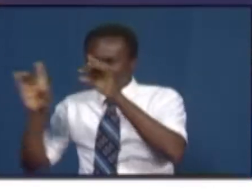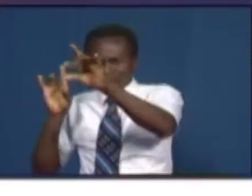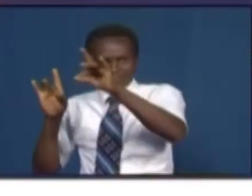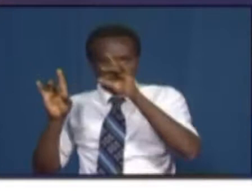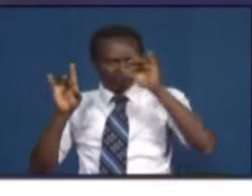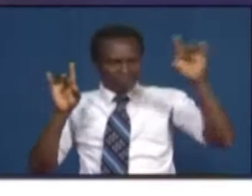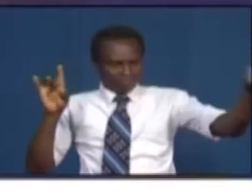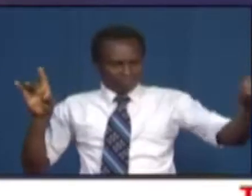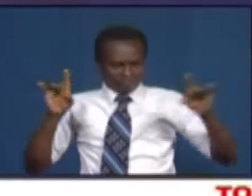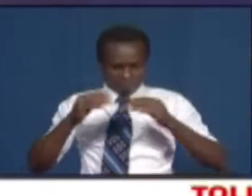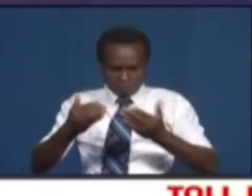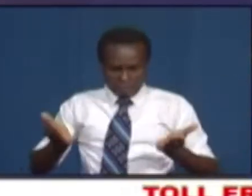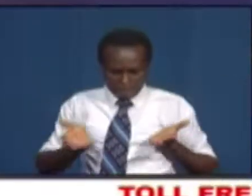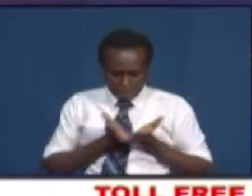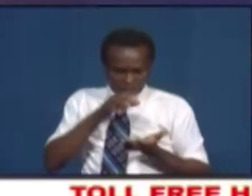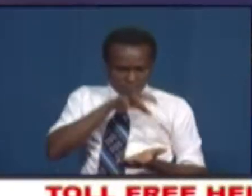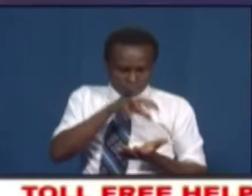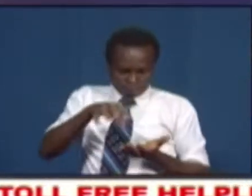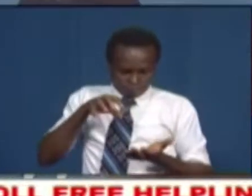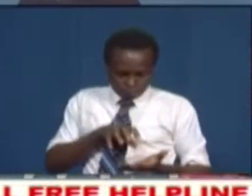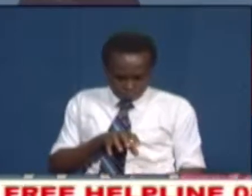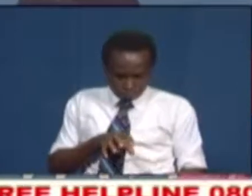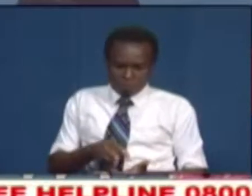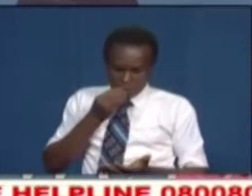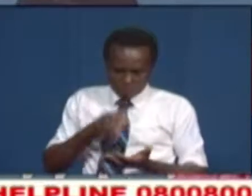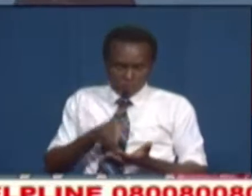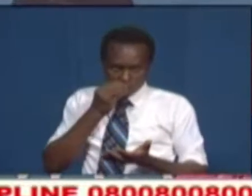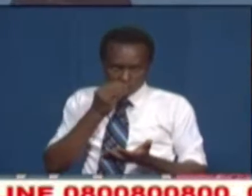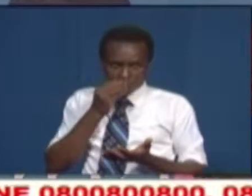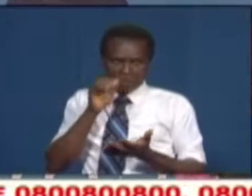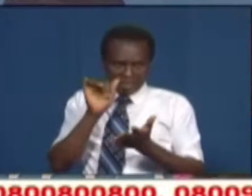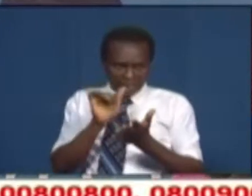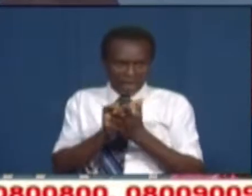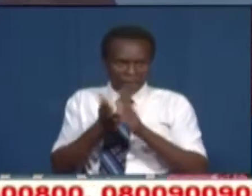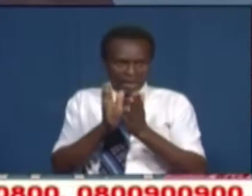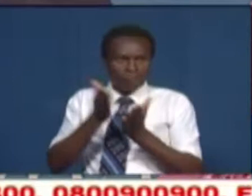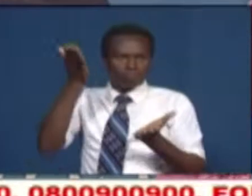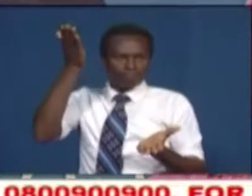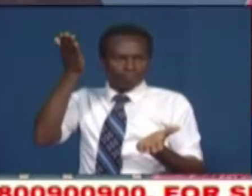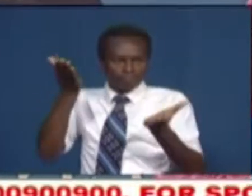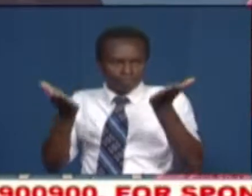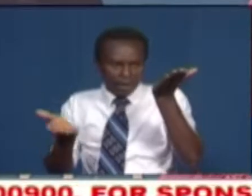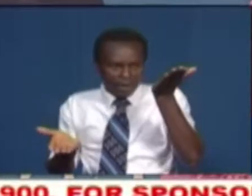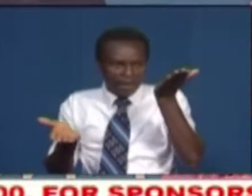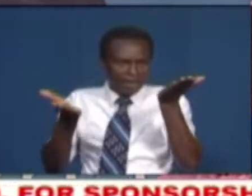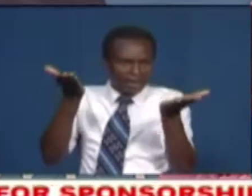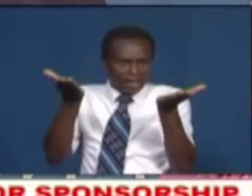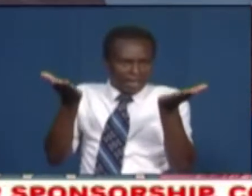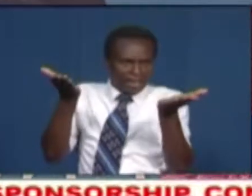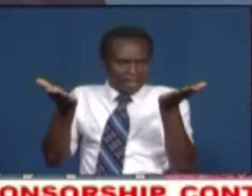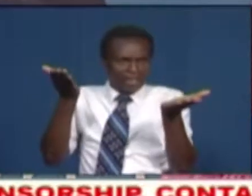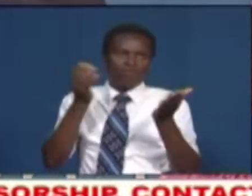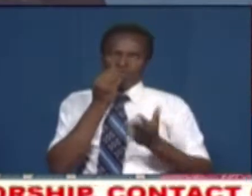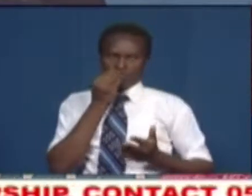like carbohydrates, mm-hmm. proteins, fats. And then when we come to the micronutrients, we will have,